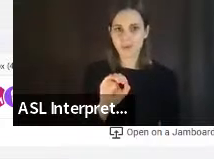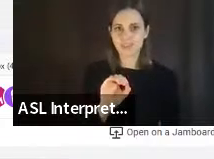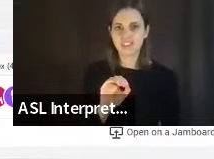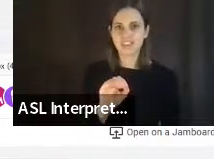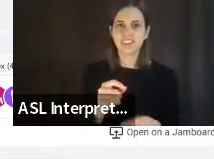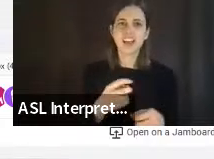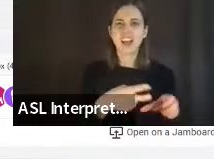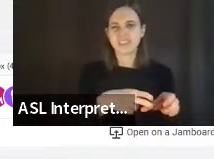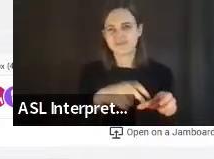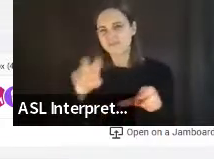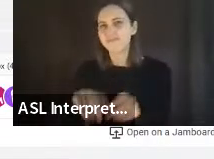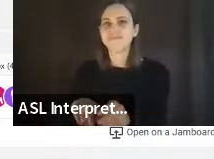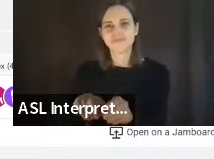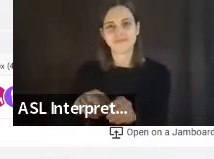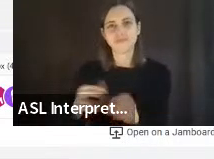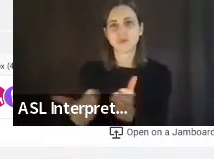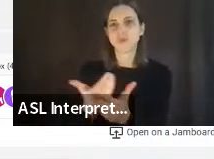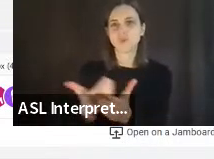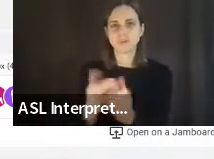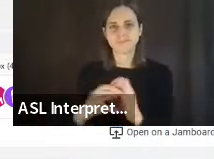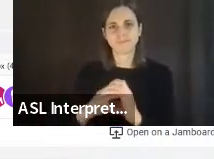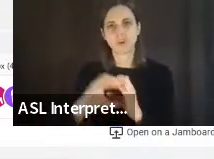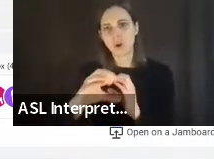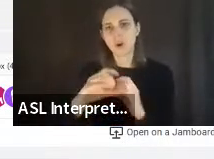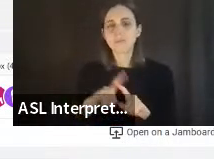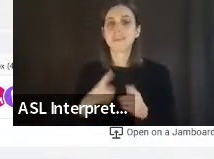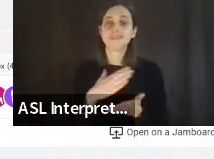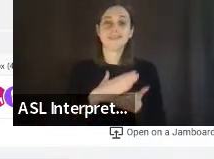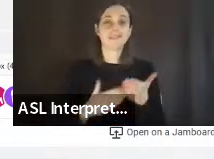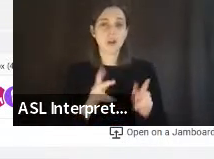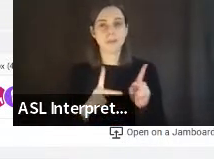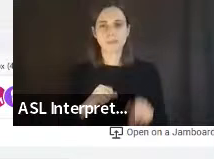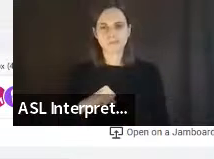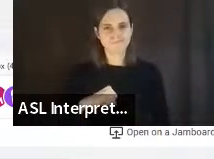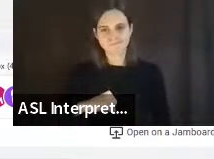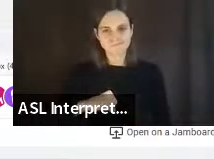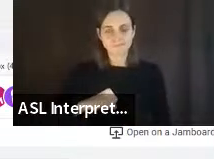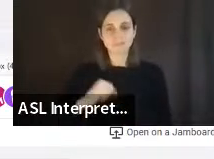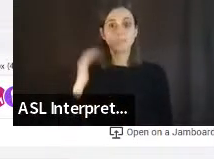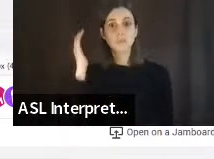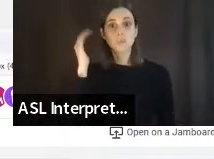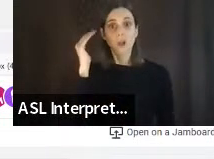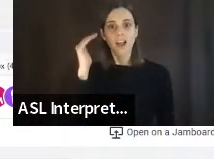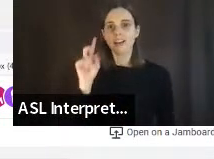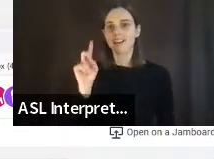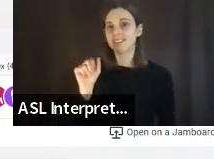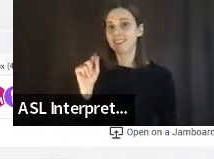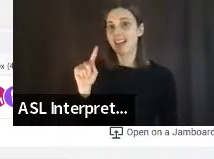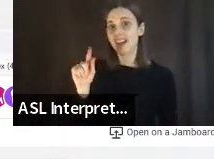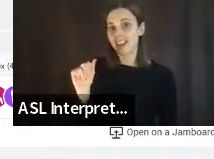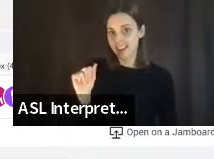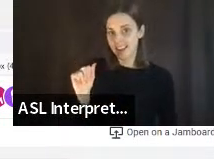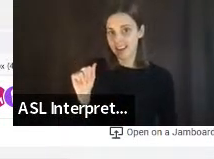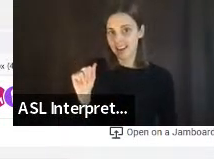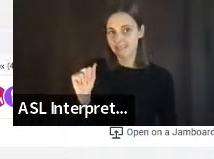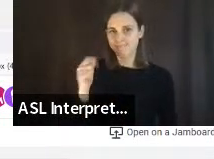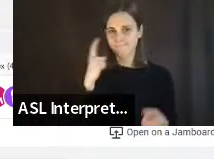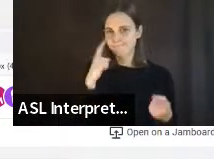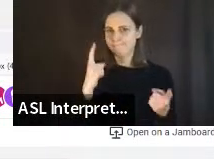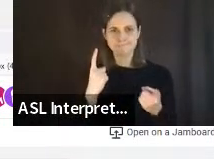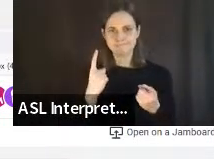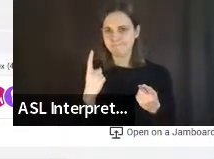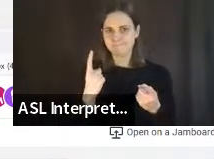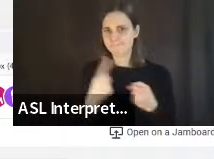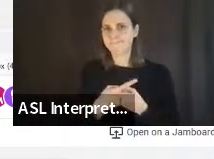because there were questions about the data and whether there's going to be actually